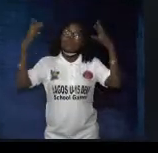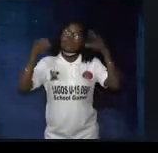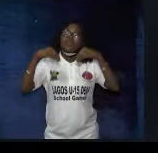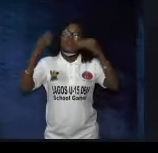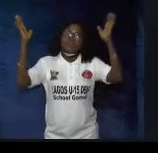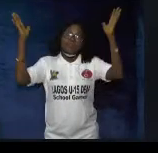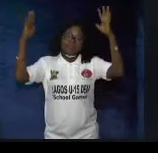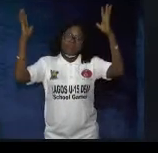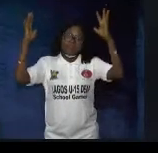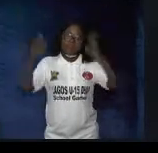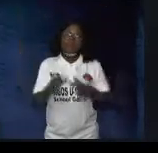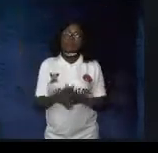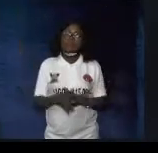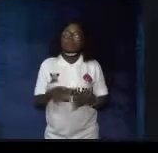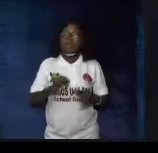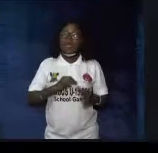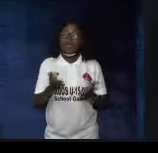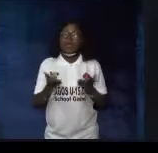Now I want you to